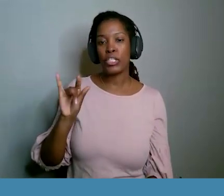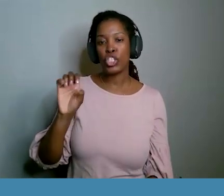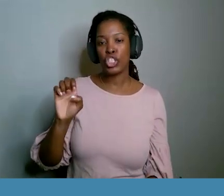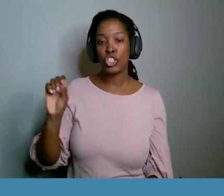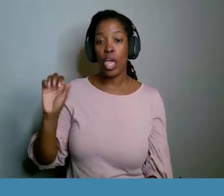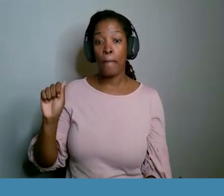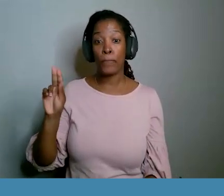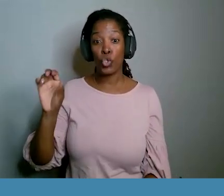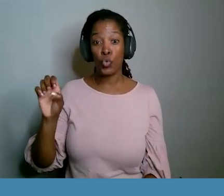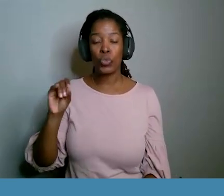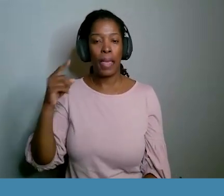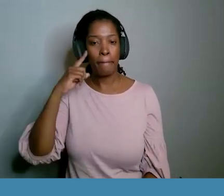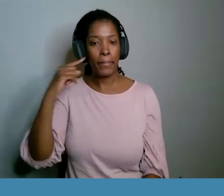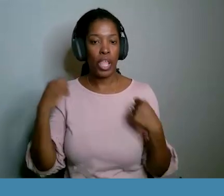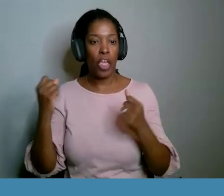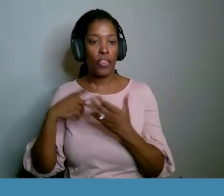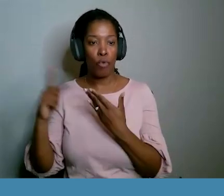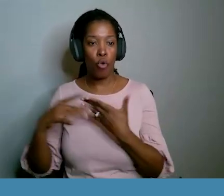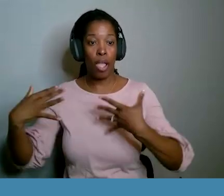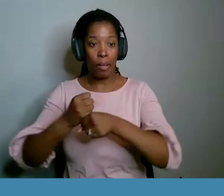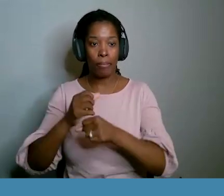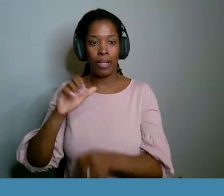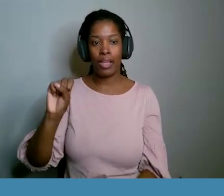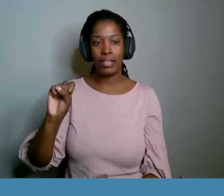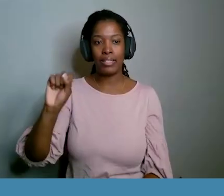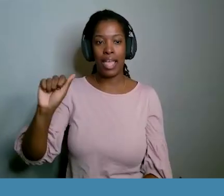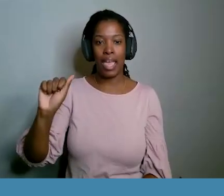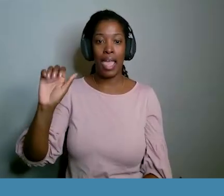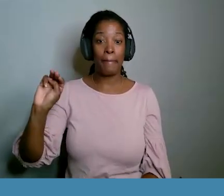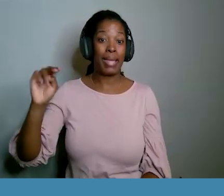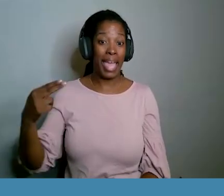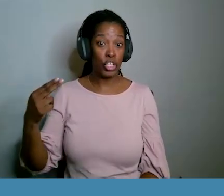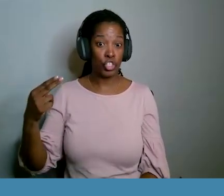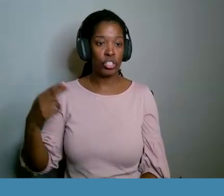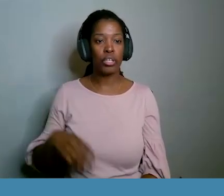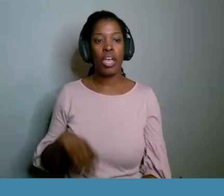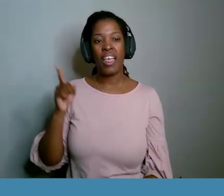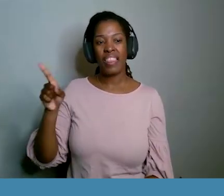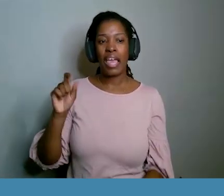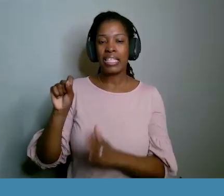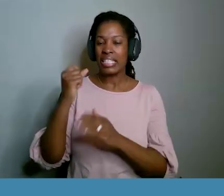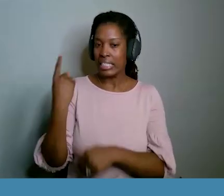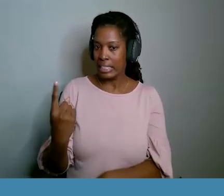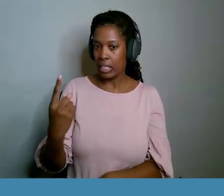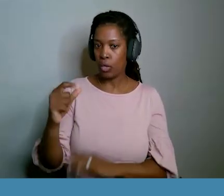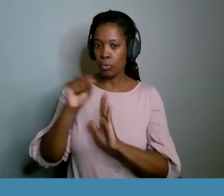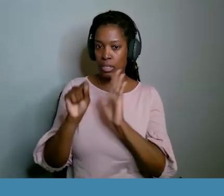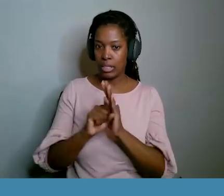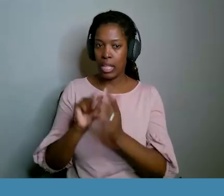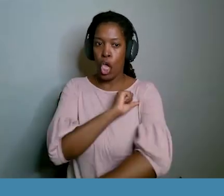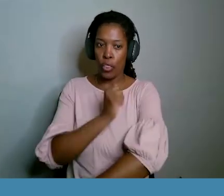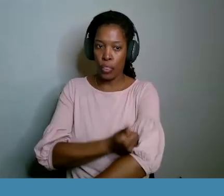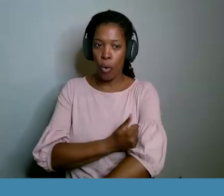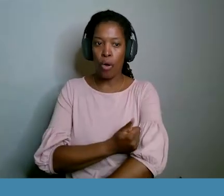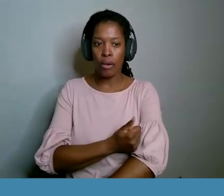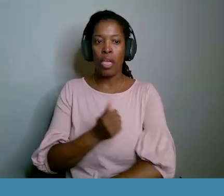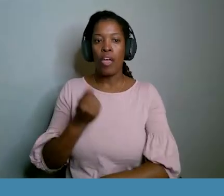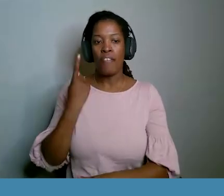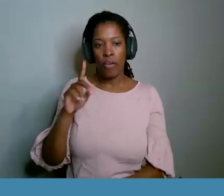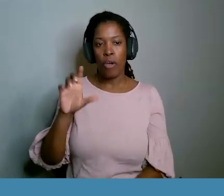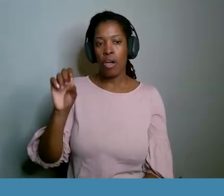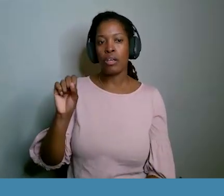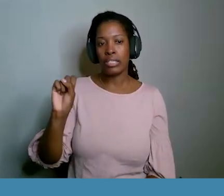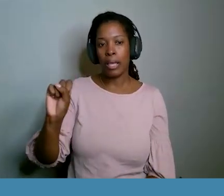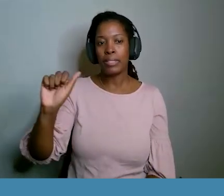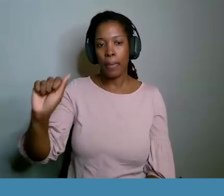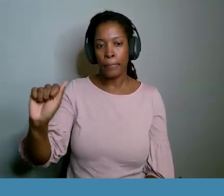Health Program, which is a single state authority on substance abuse and mental health as designated by SAMHSA, which is the Substance Abuse